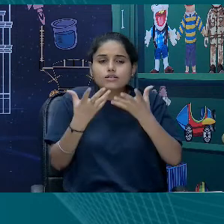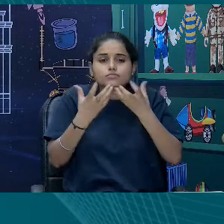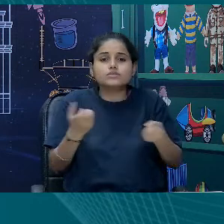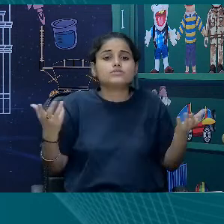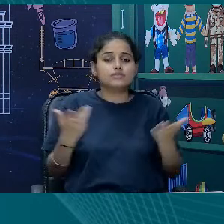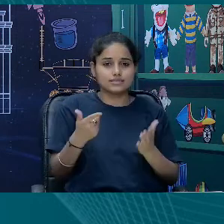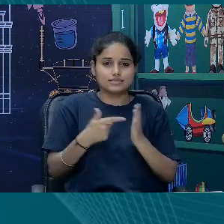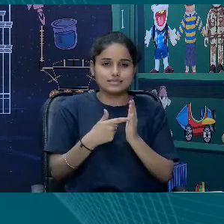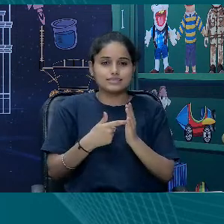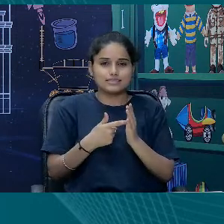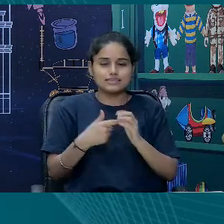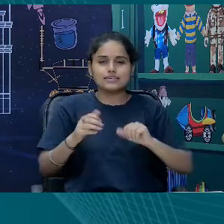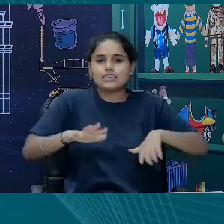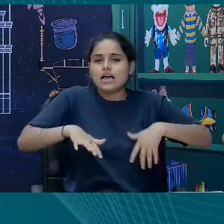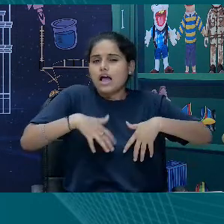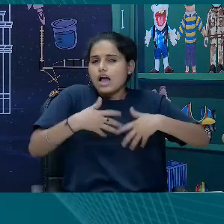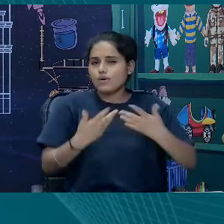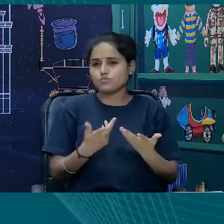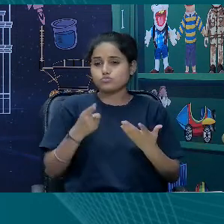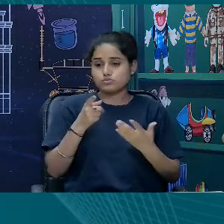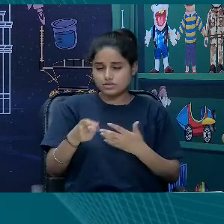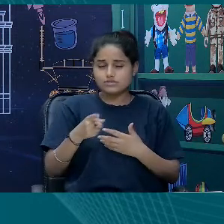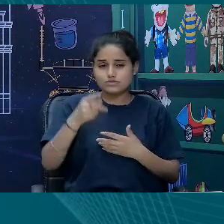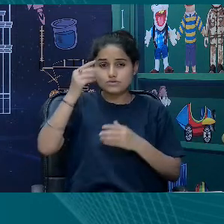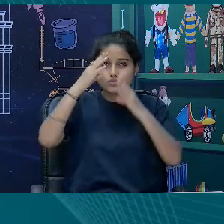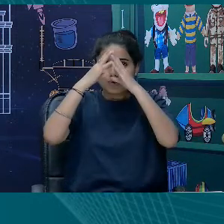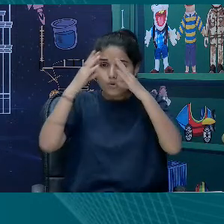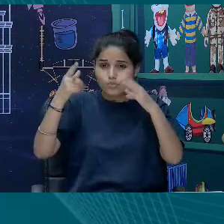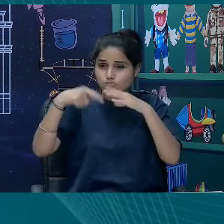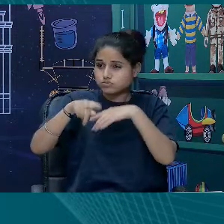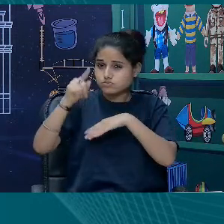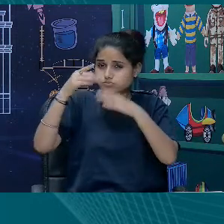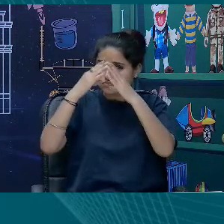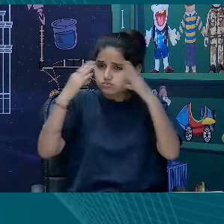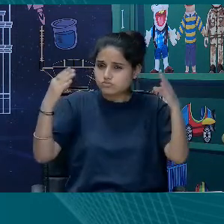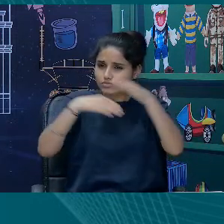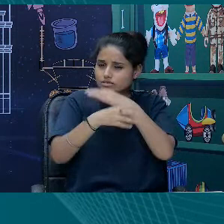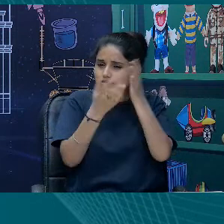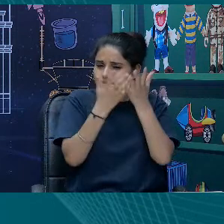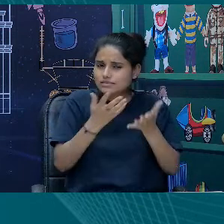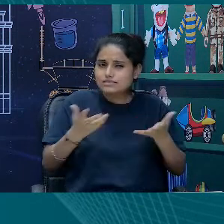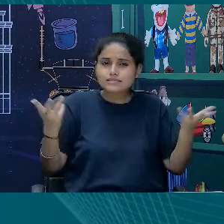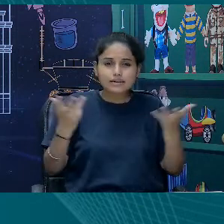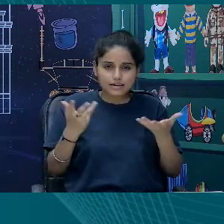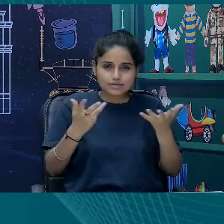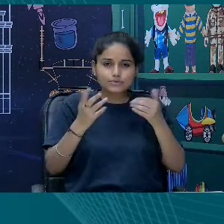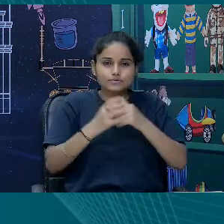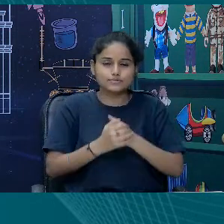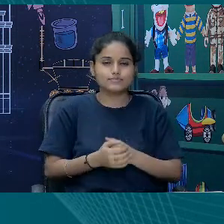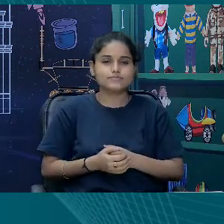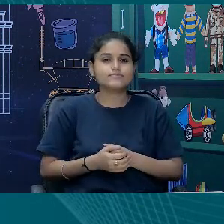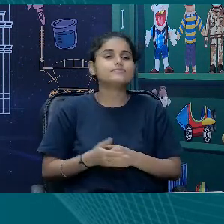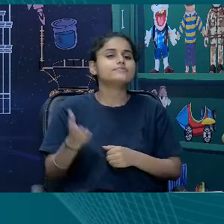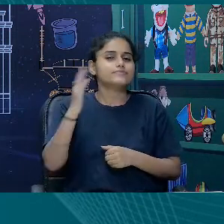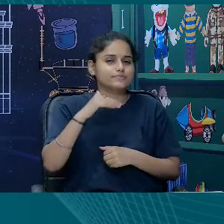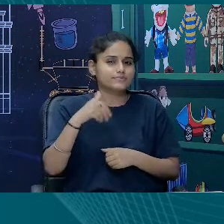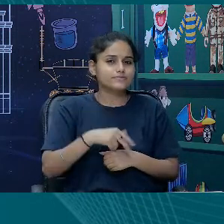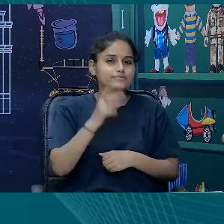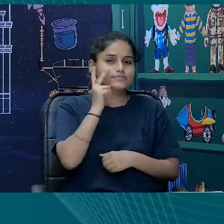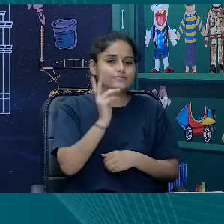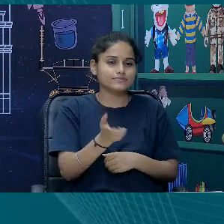us how many things are there in his house. So let's